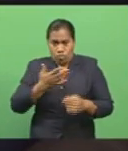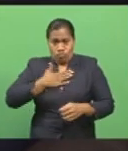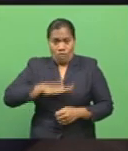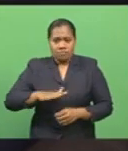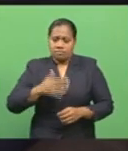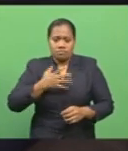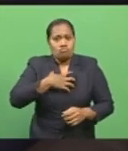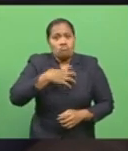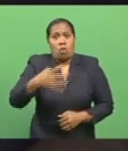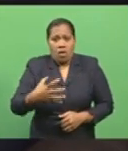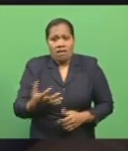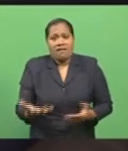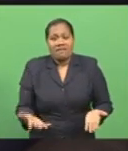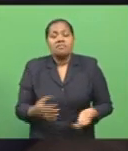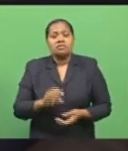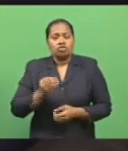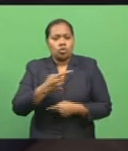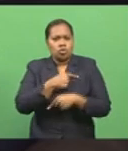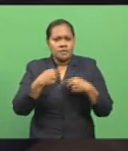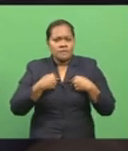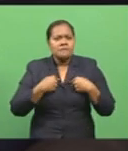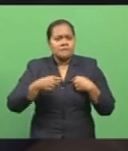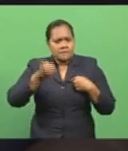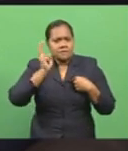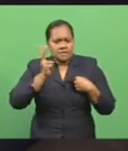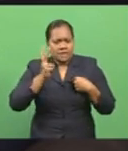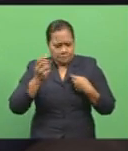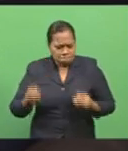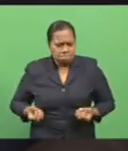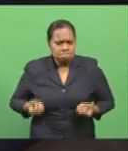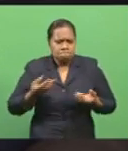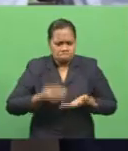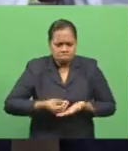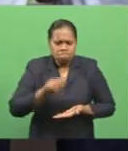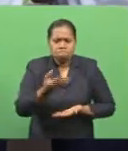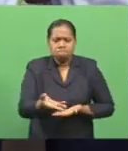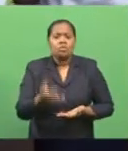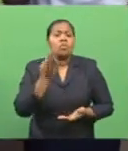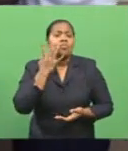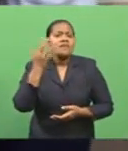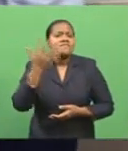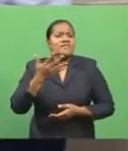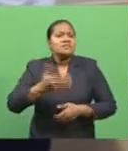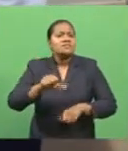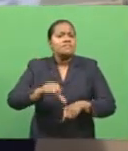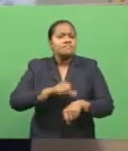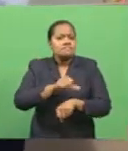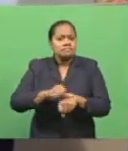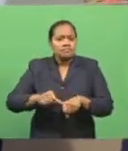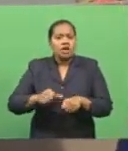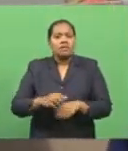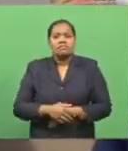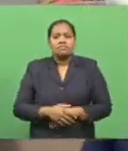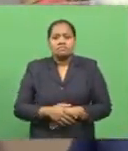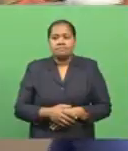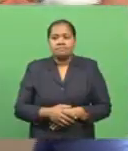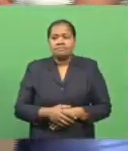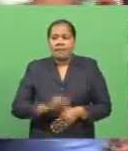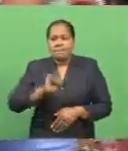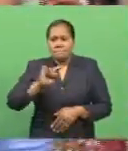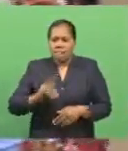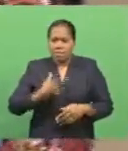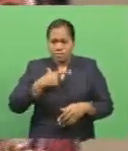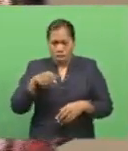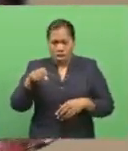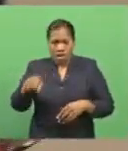So we anticipated to run the second wave on 15th of April. But given the overwhelming